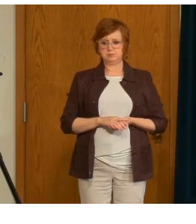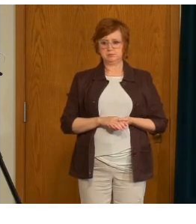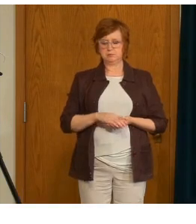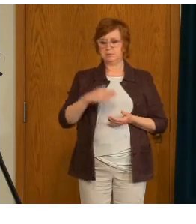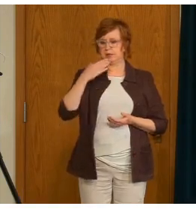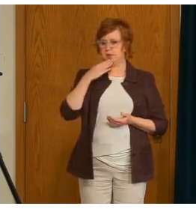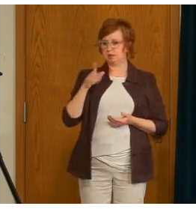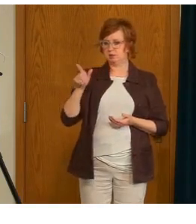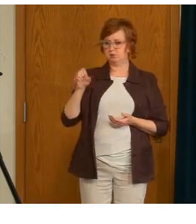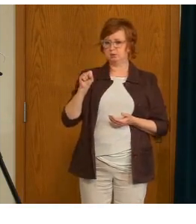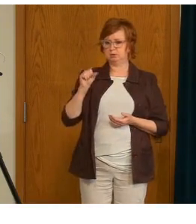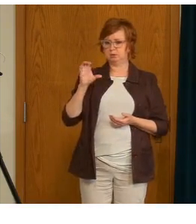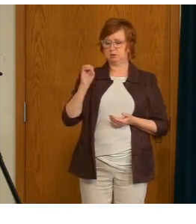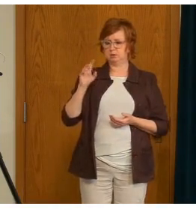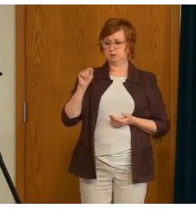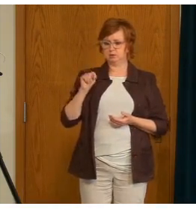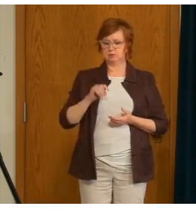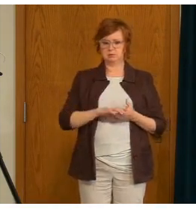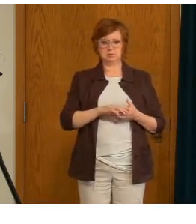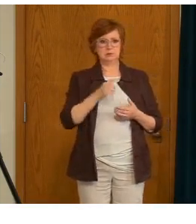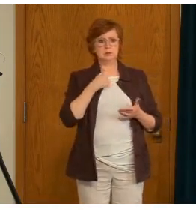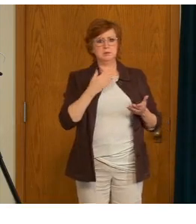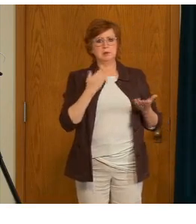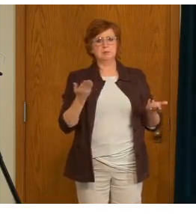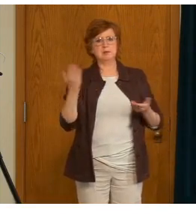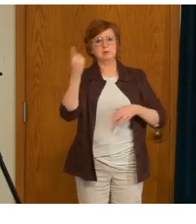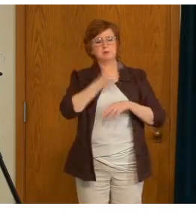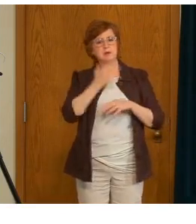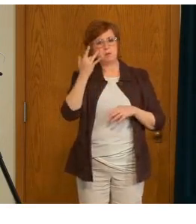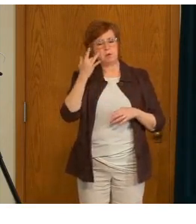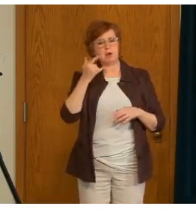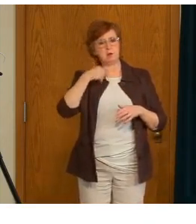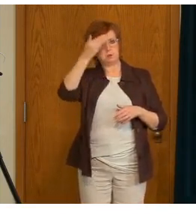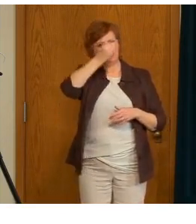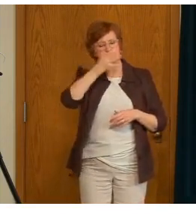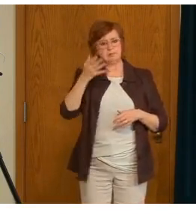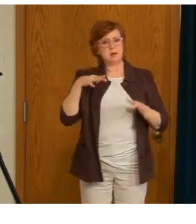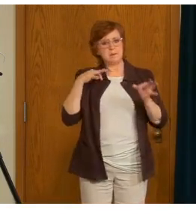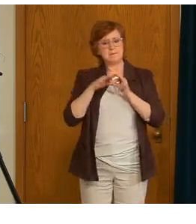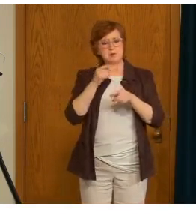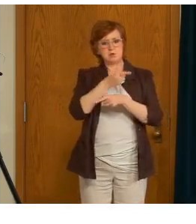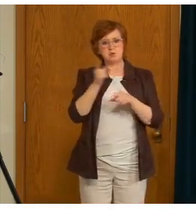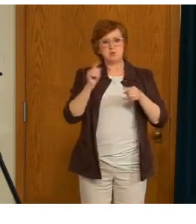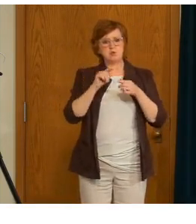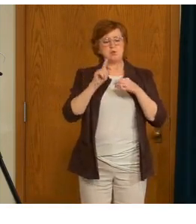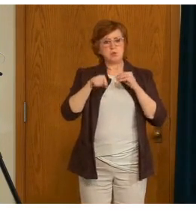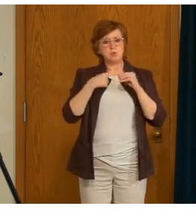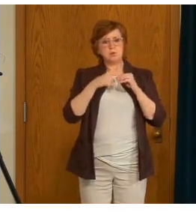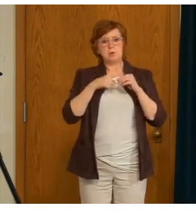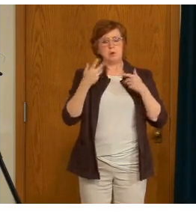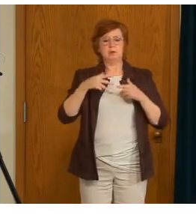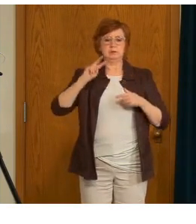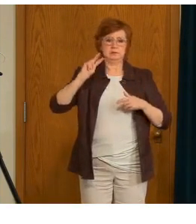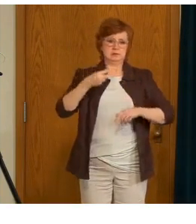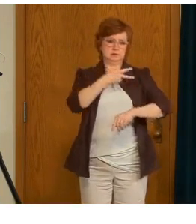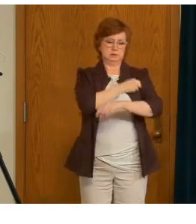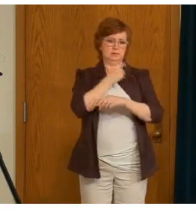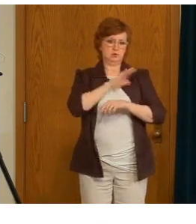Thank you, Scott. I'm happy to be here today to provide an update on our second dose strategy for vaccinations.